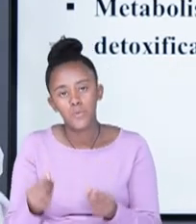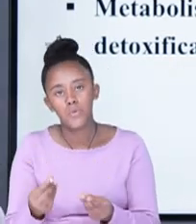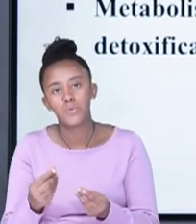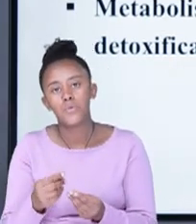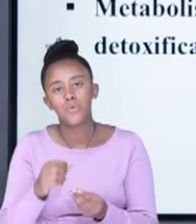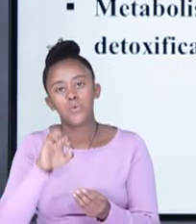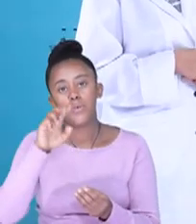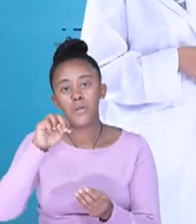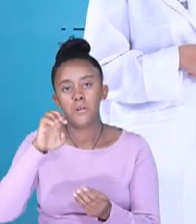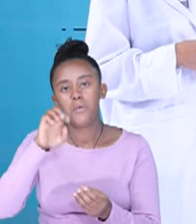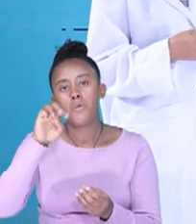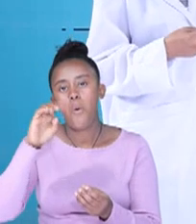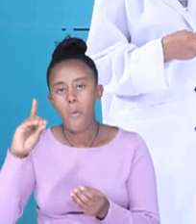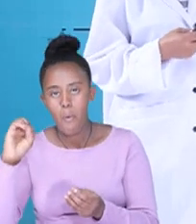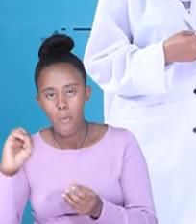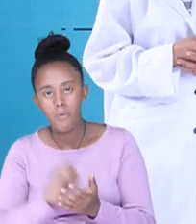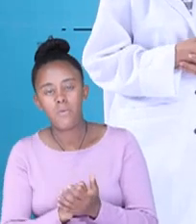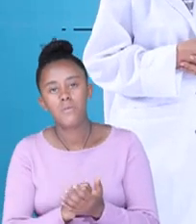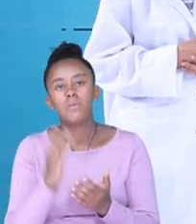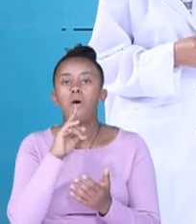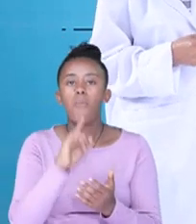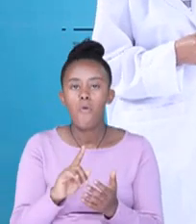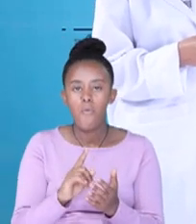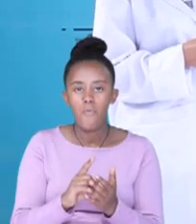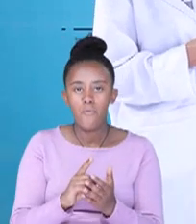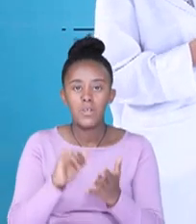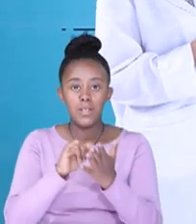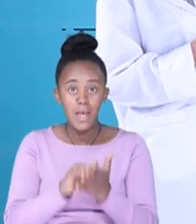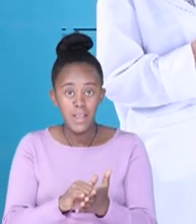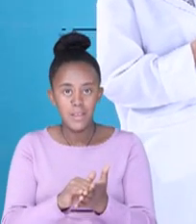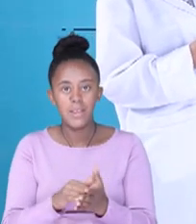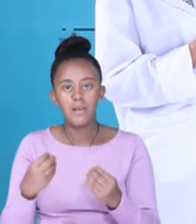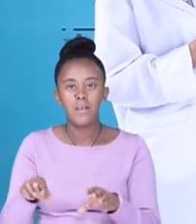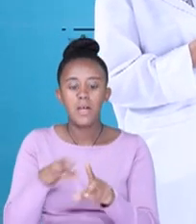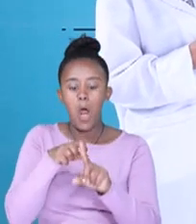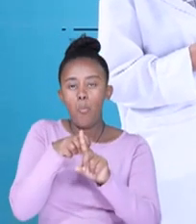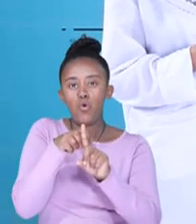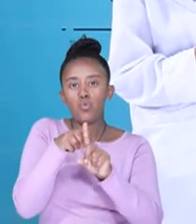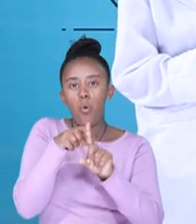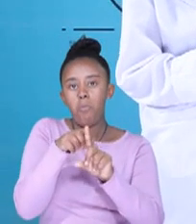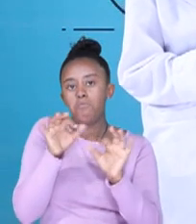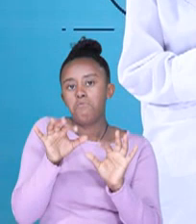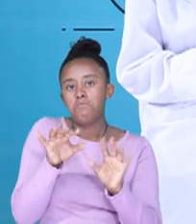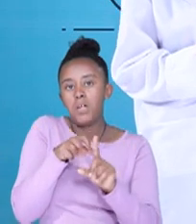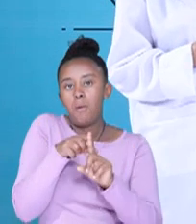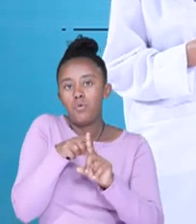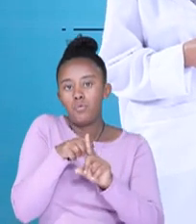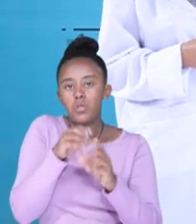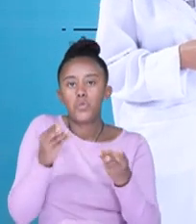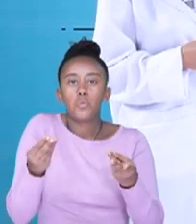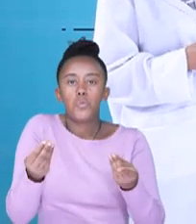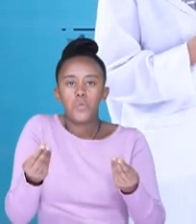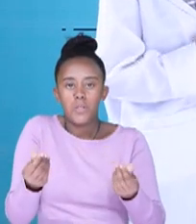reticulum is type of endoplasmic reticulum that lacks ribosome. That's why it is known as a